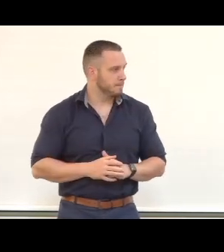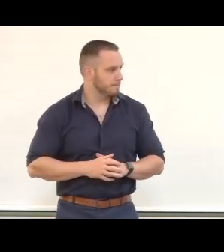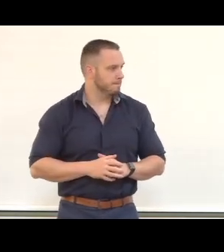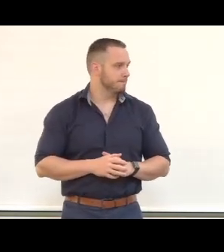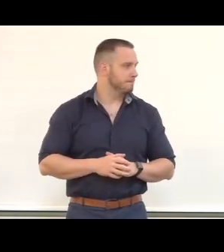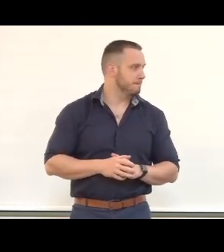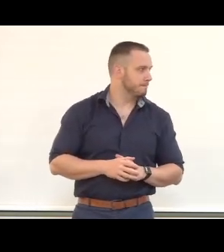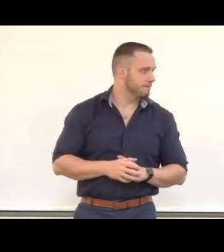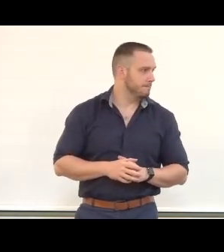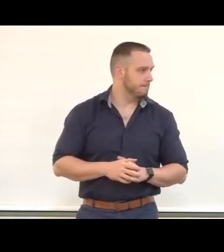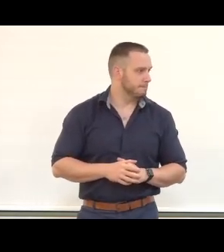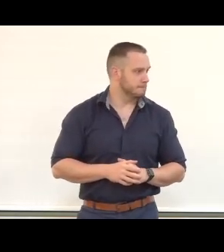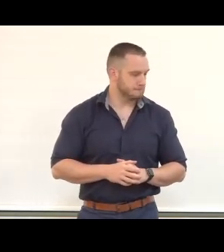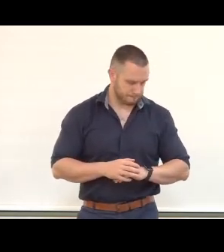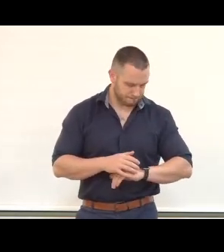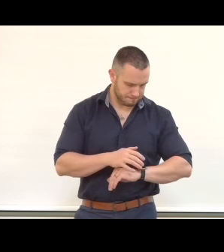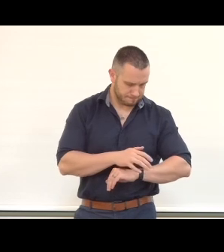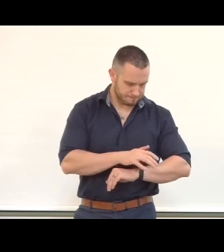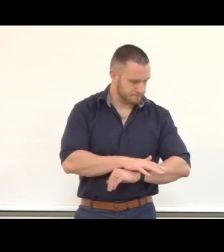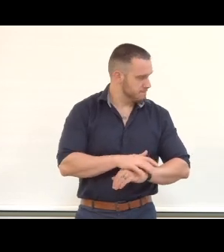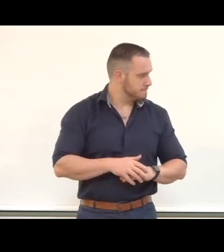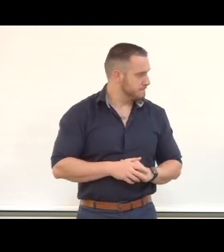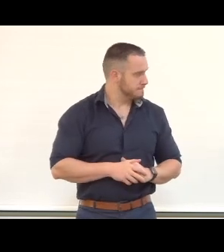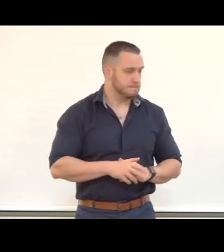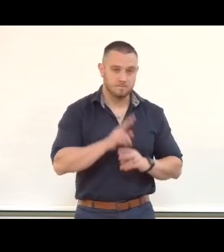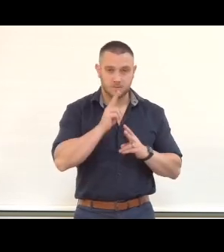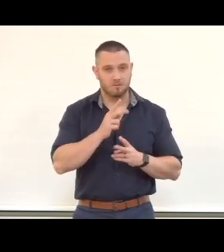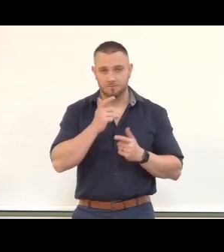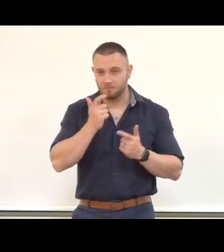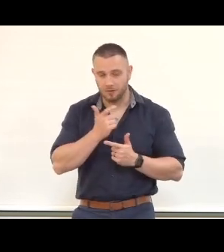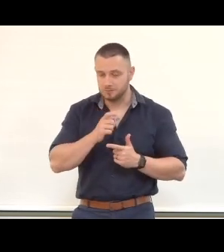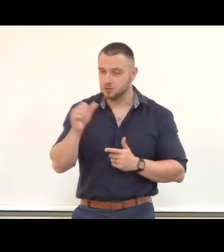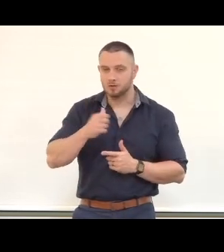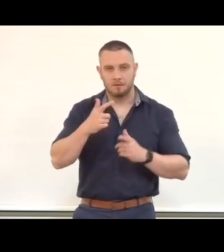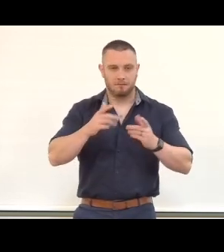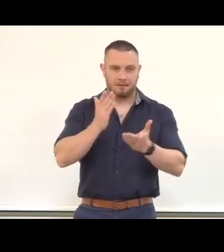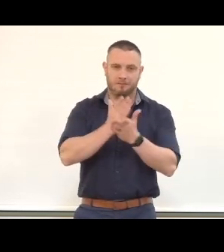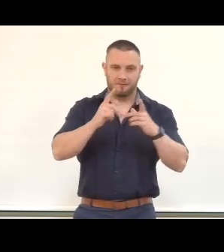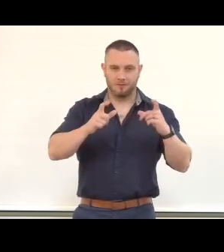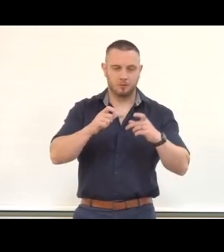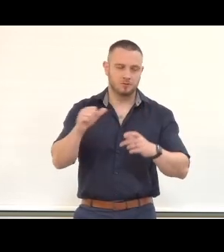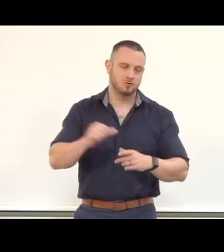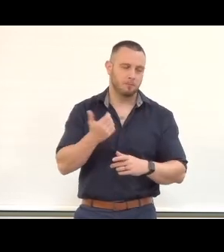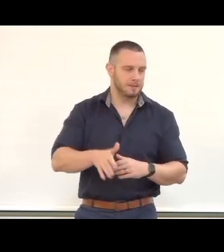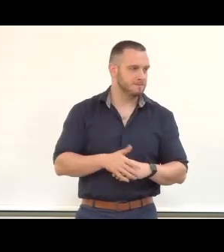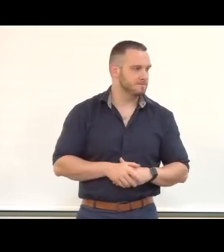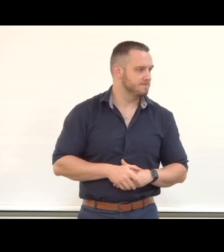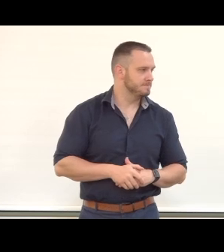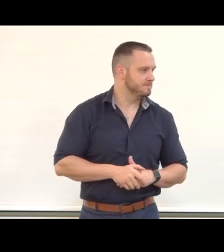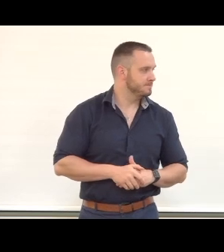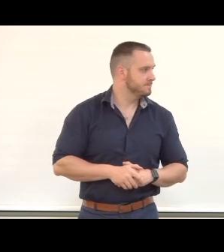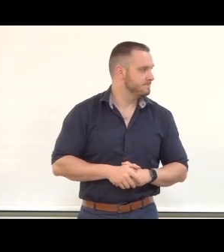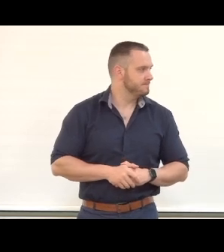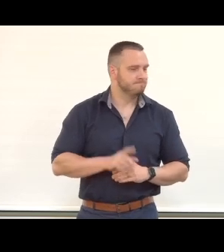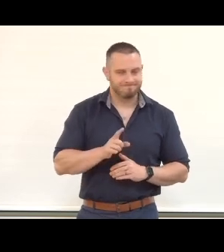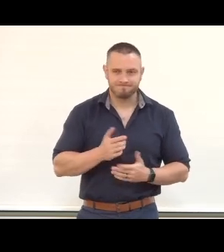AC units were then retrofitted as fenders. And these things looked hilarious. I should have done like a proper beauty shot of them afterwards as well.